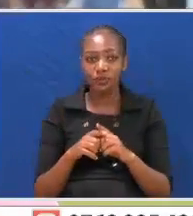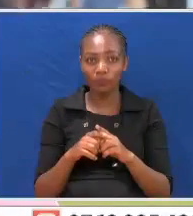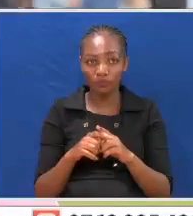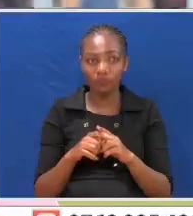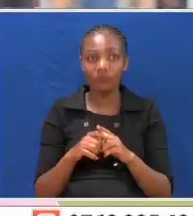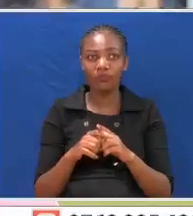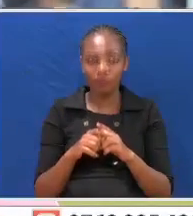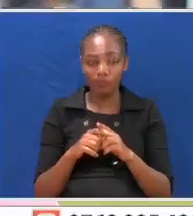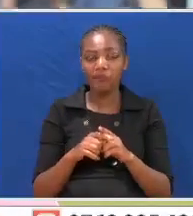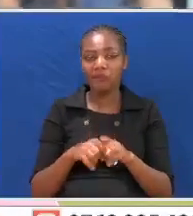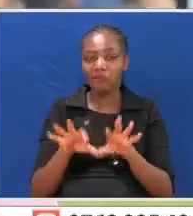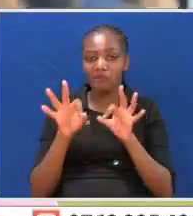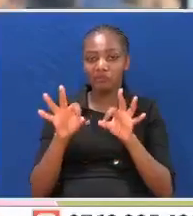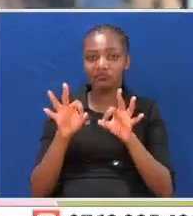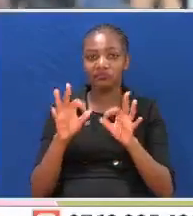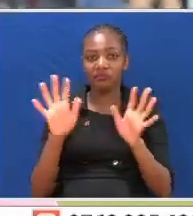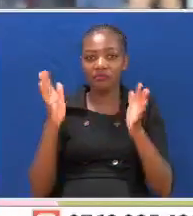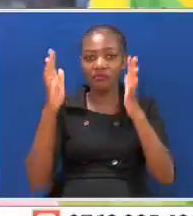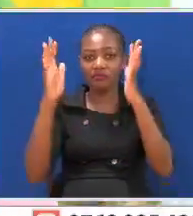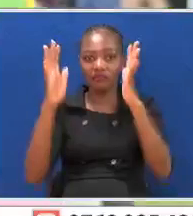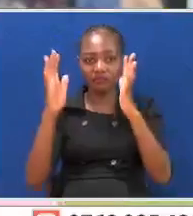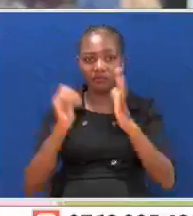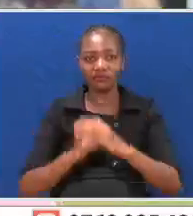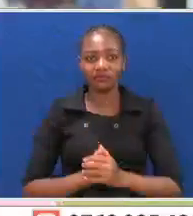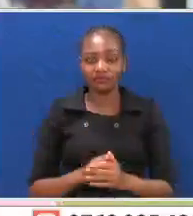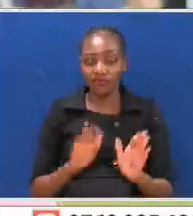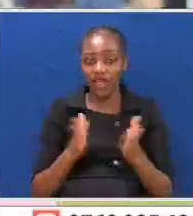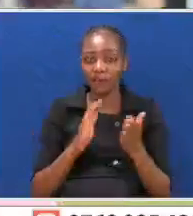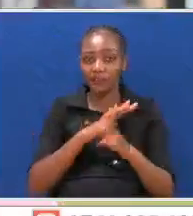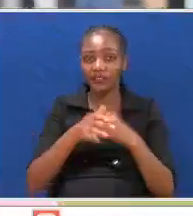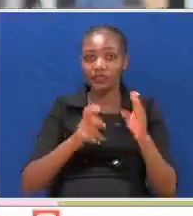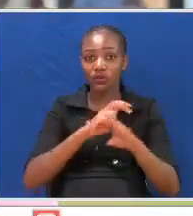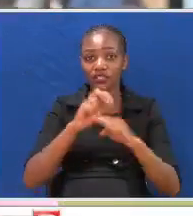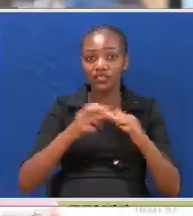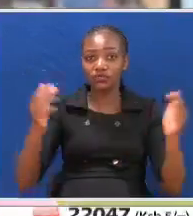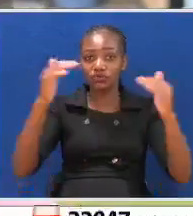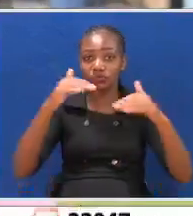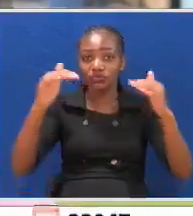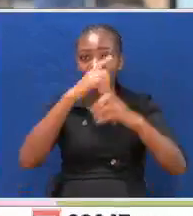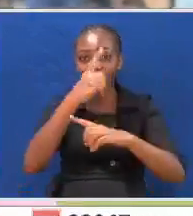and color that has been missing in all national events throughout the year.